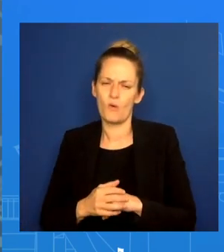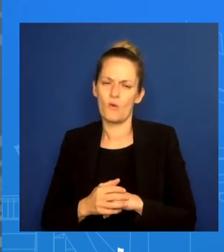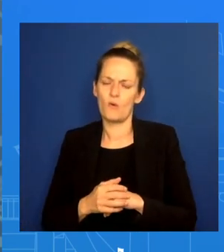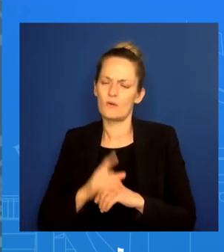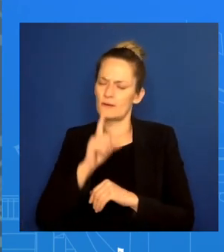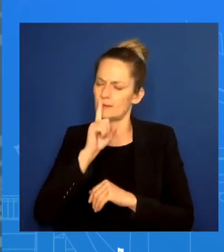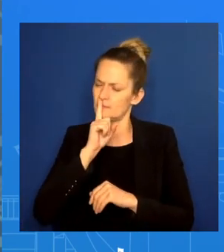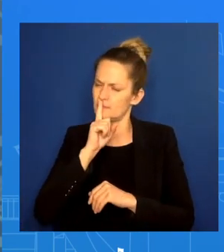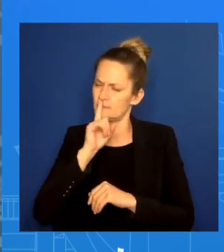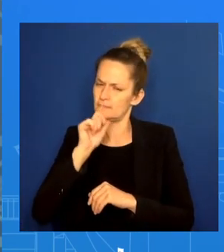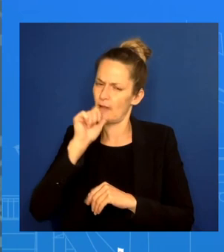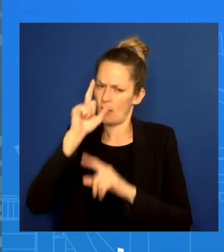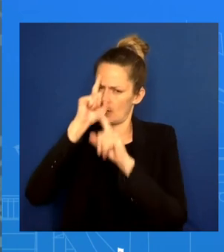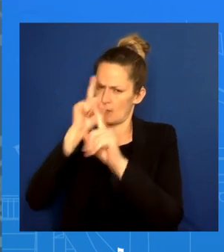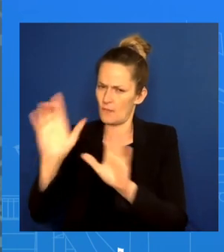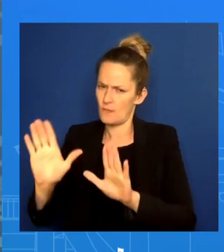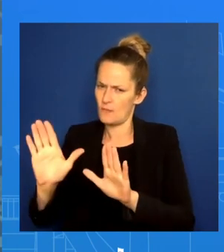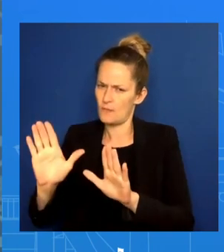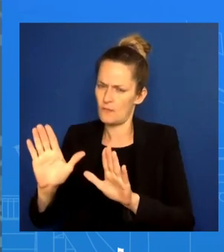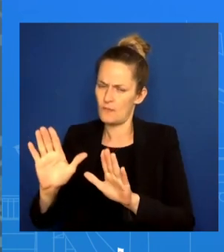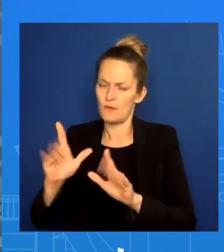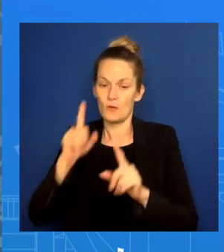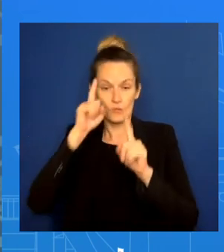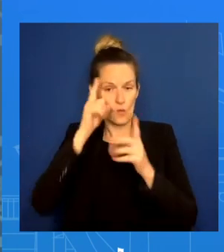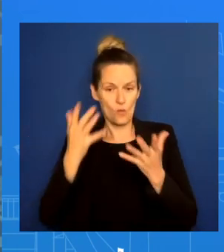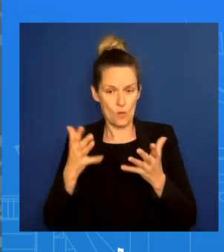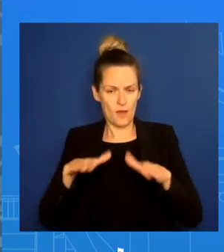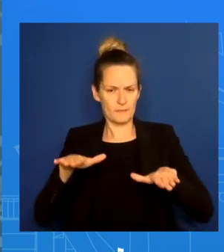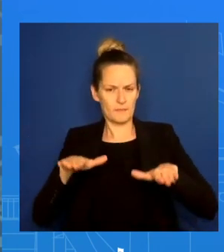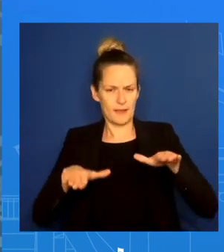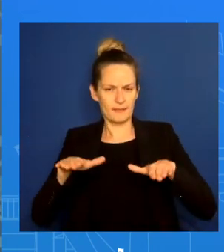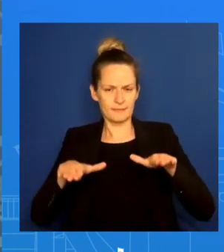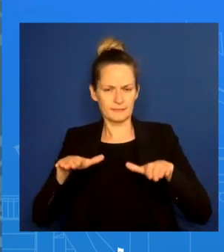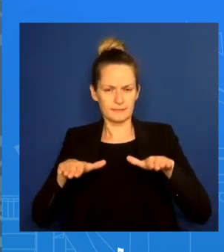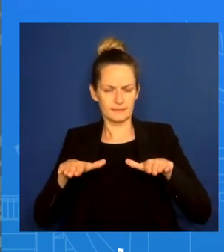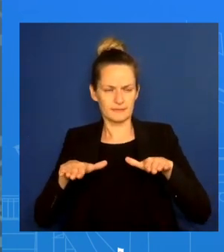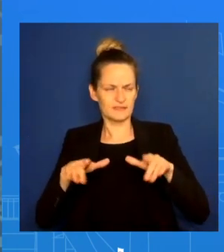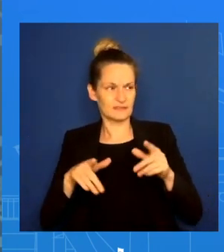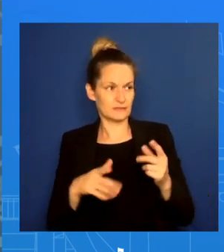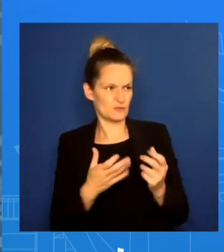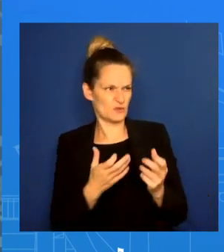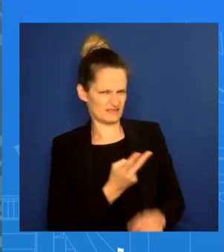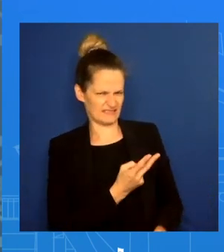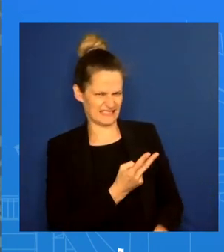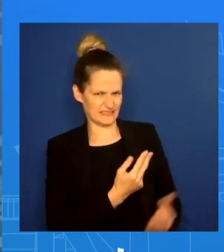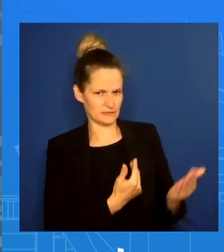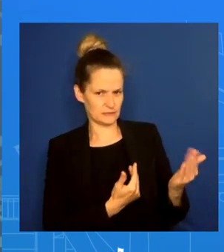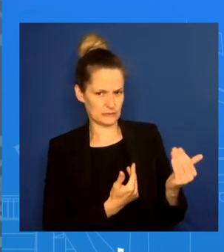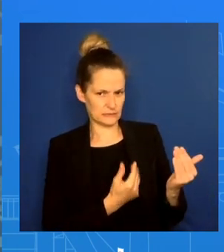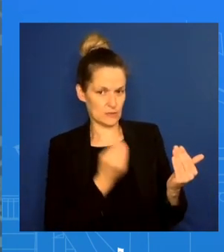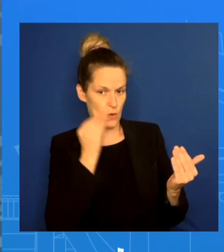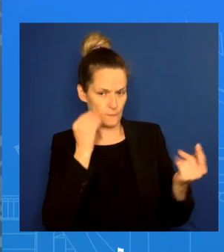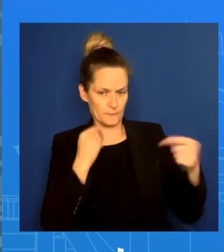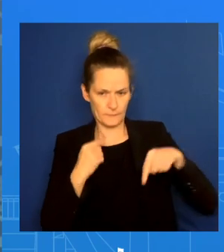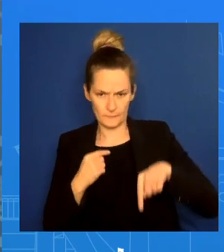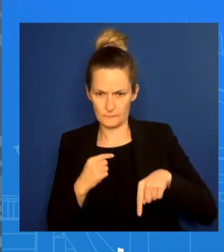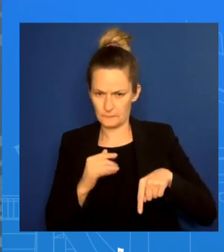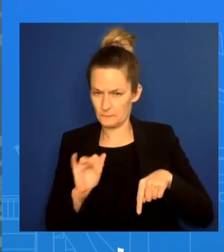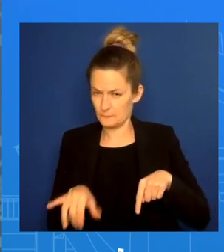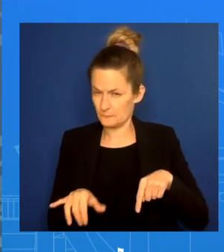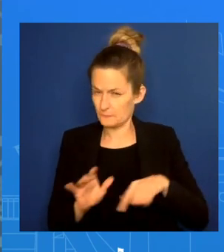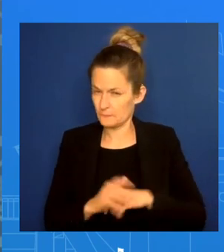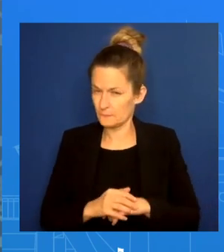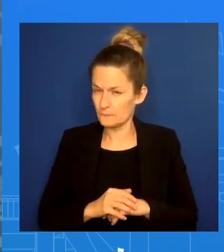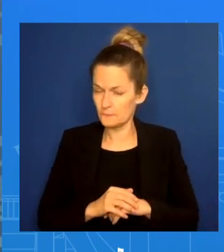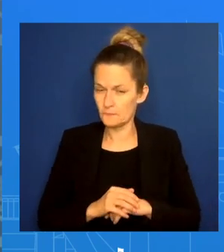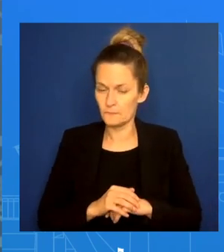try to find a way to get them home, and that's his focus. Good job. Kirby, we're reporting that the call with President Xi and